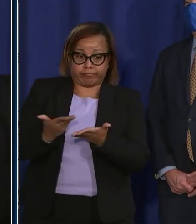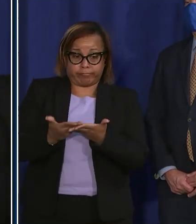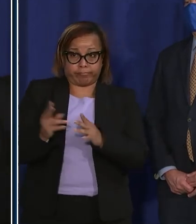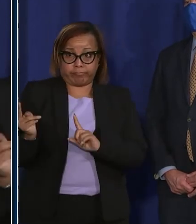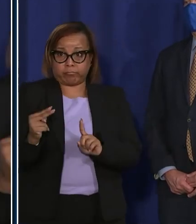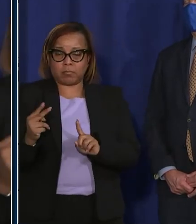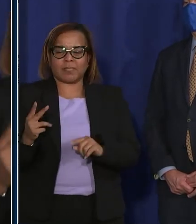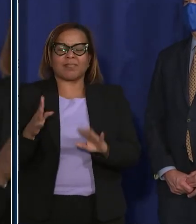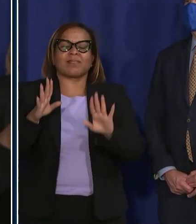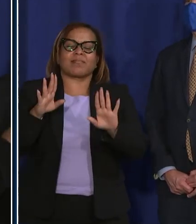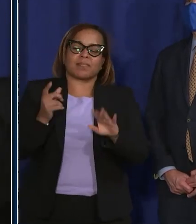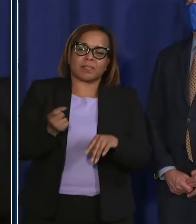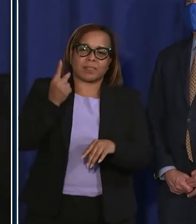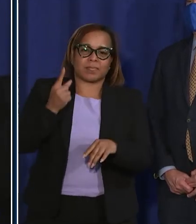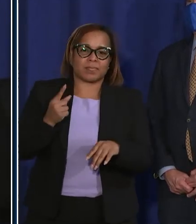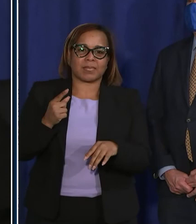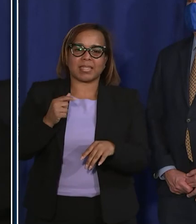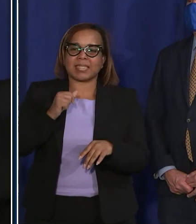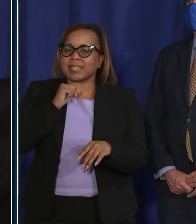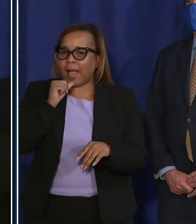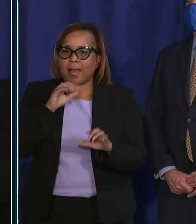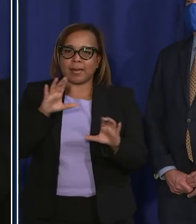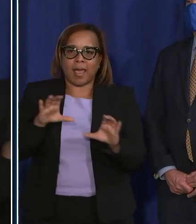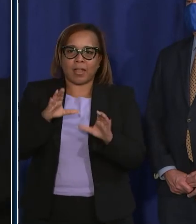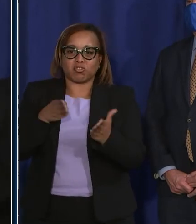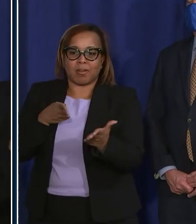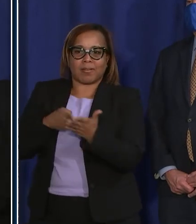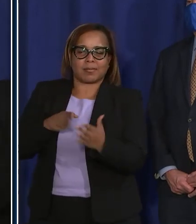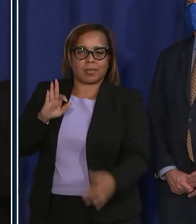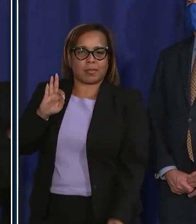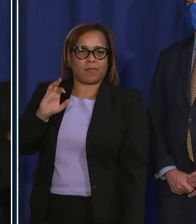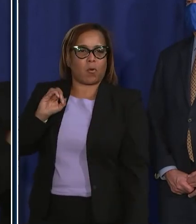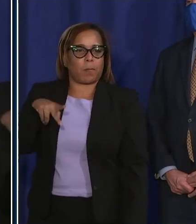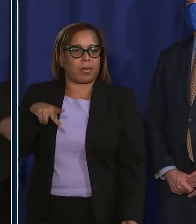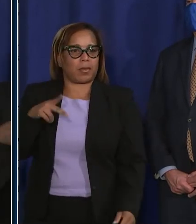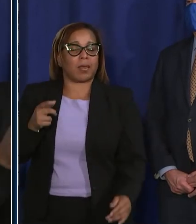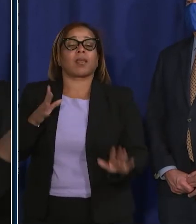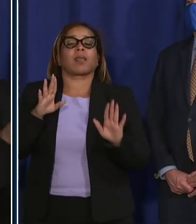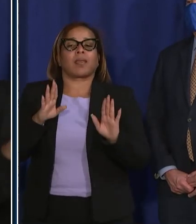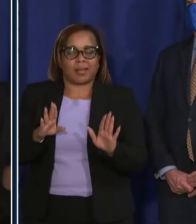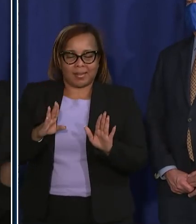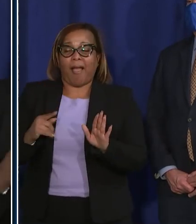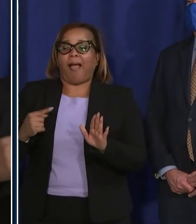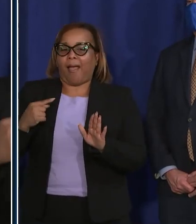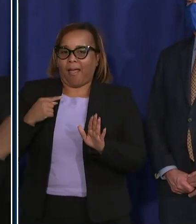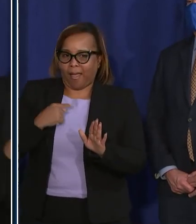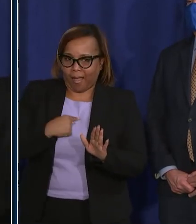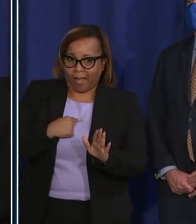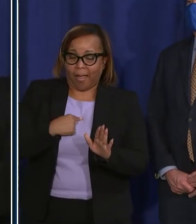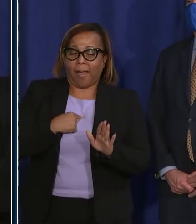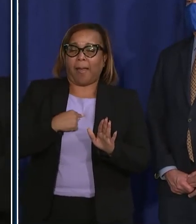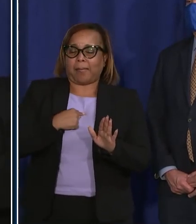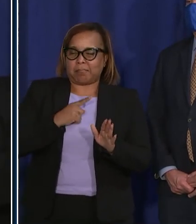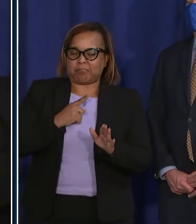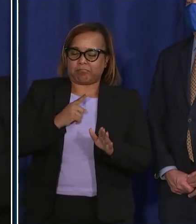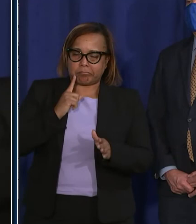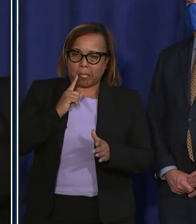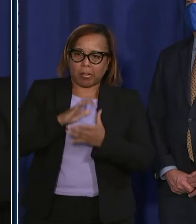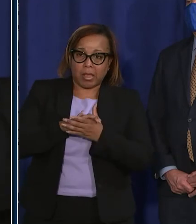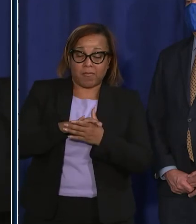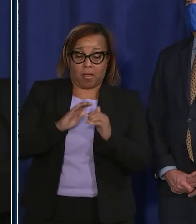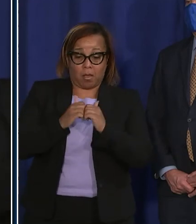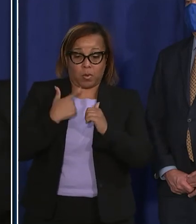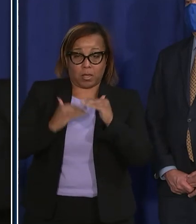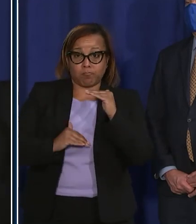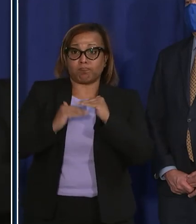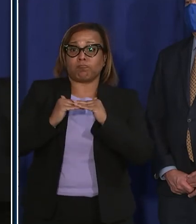not an action against the FOP. I deeply believe that the only way that we can